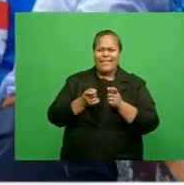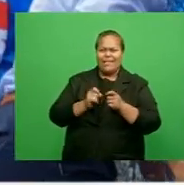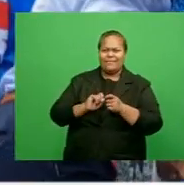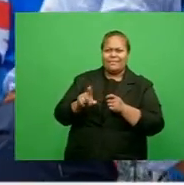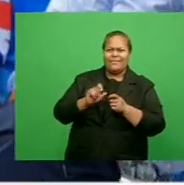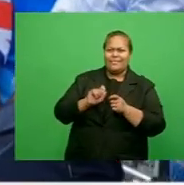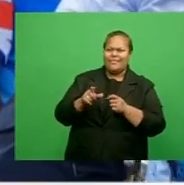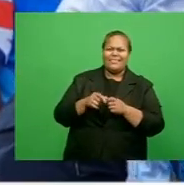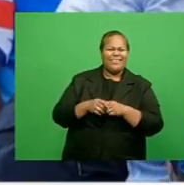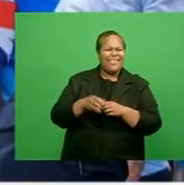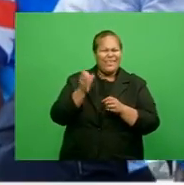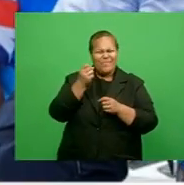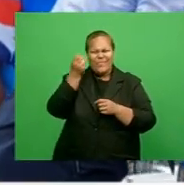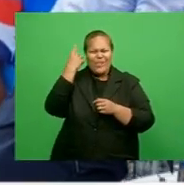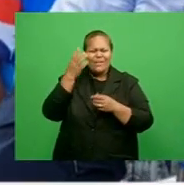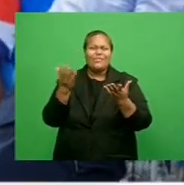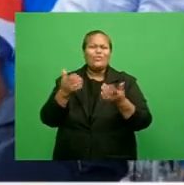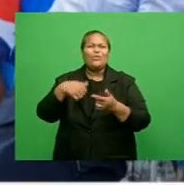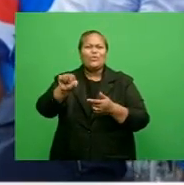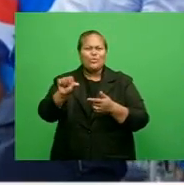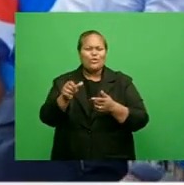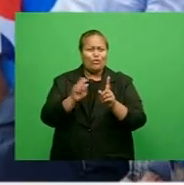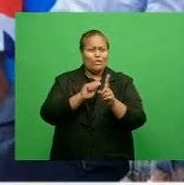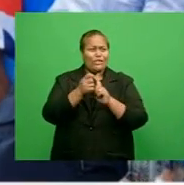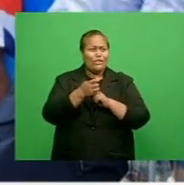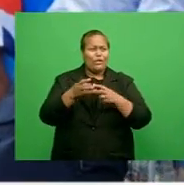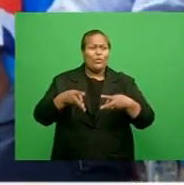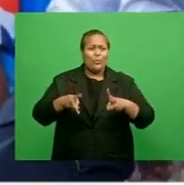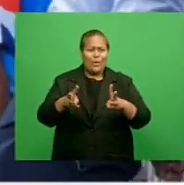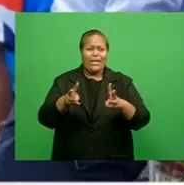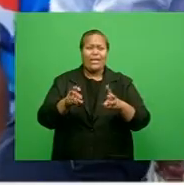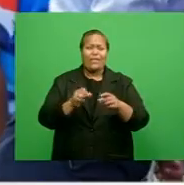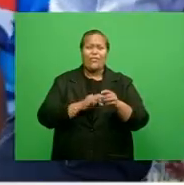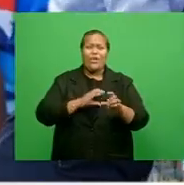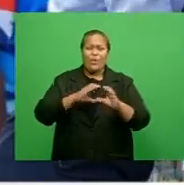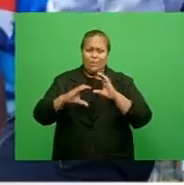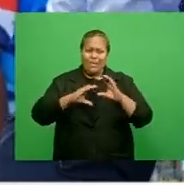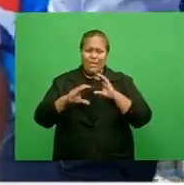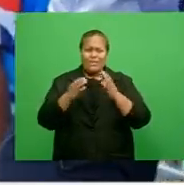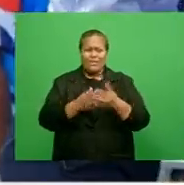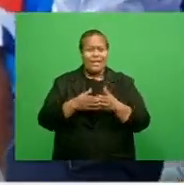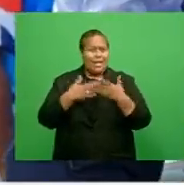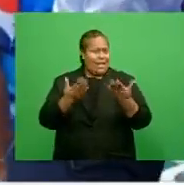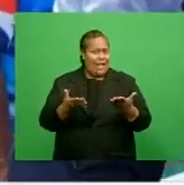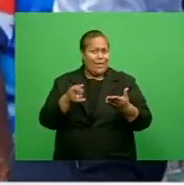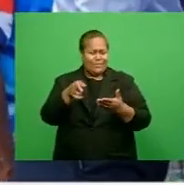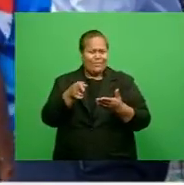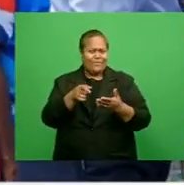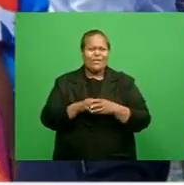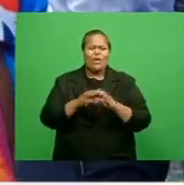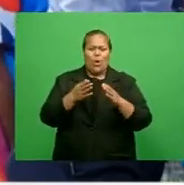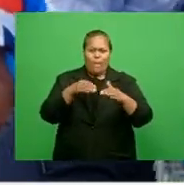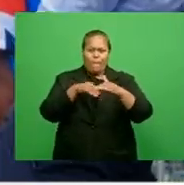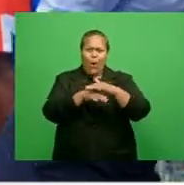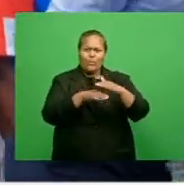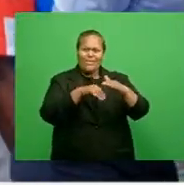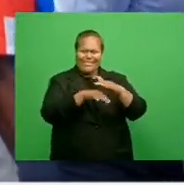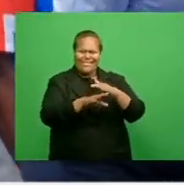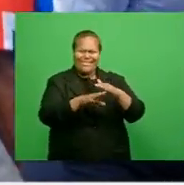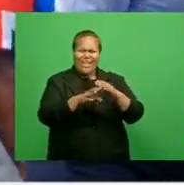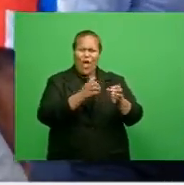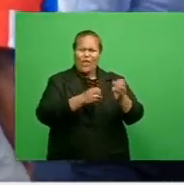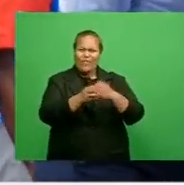using traditional means of communication. He adds Fiji's long-standing cooperation with the Universal Postal Union has